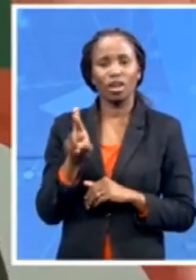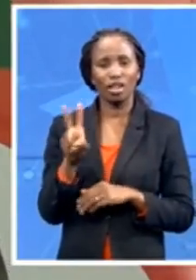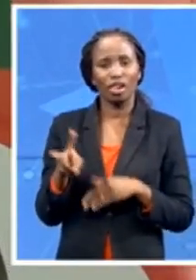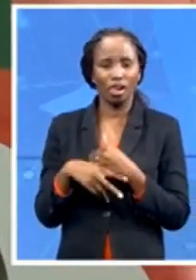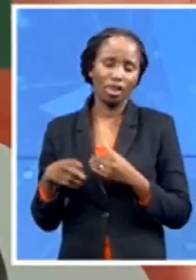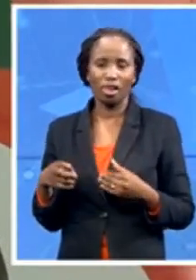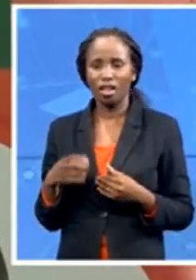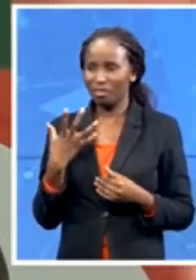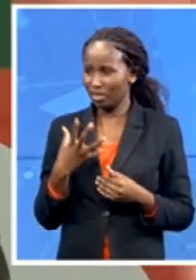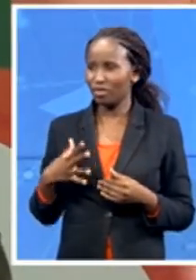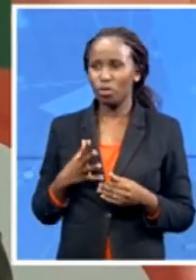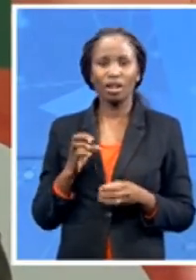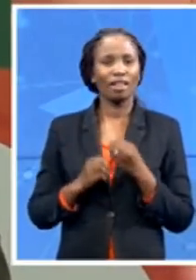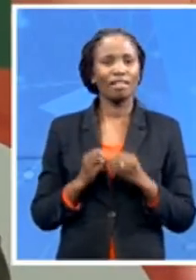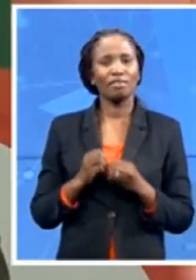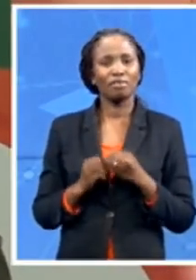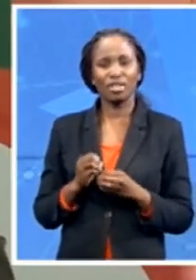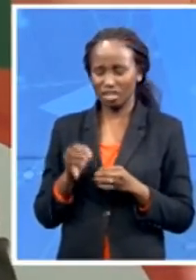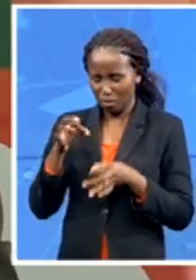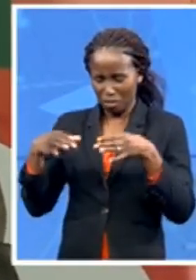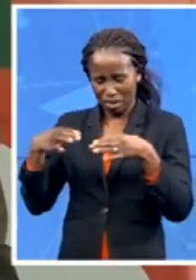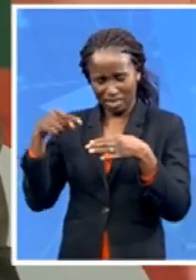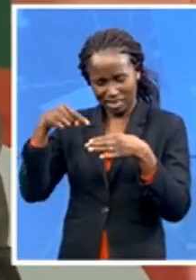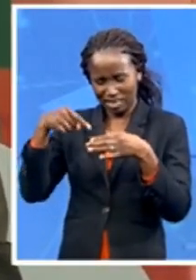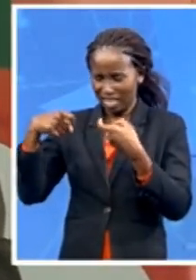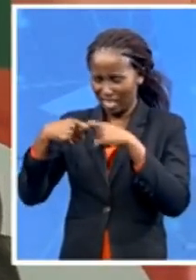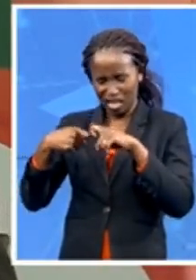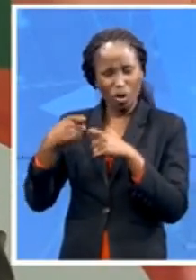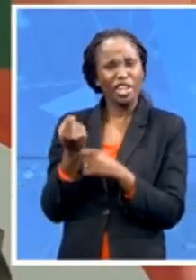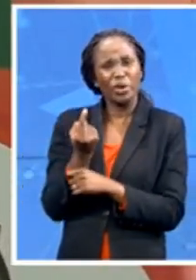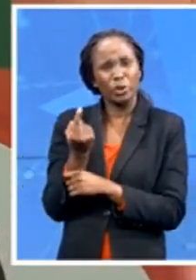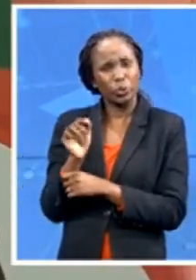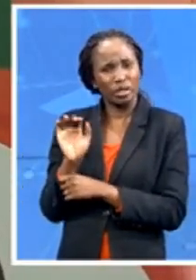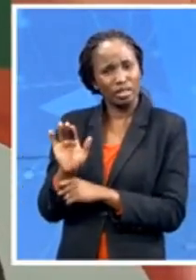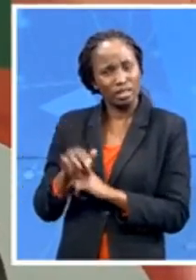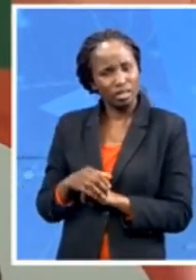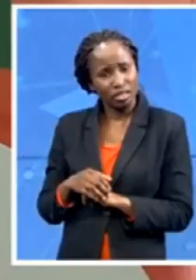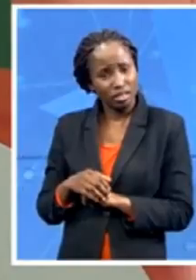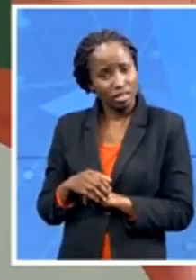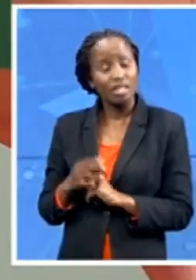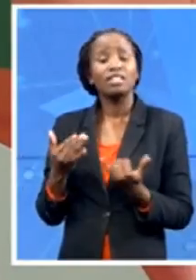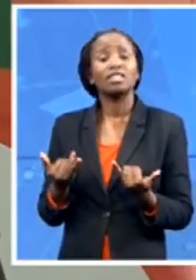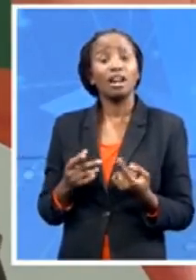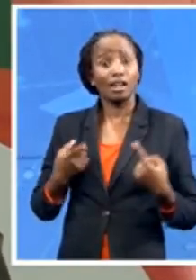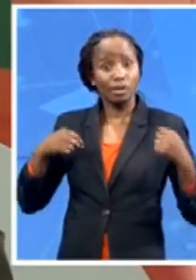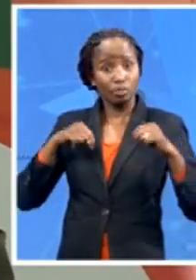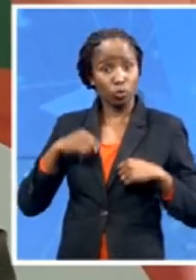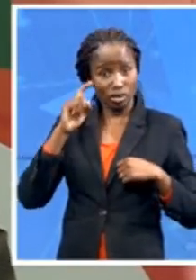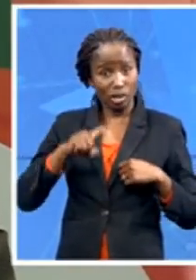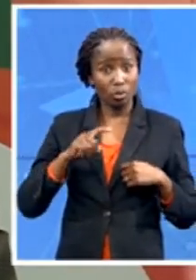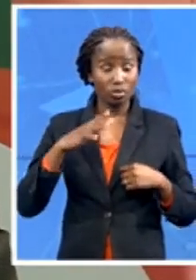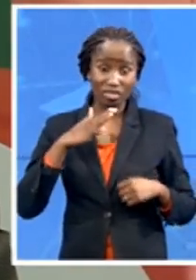bisilwa yodwa. Now, sawunyamezela obo bubhaxa kude kube